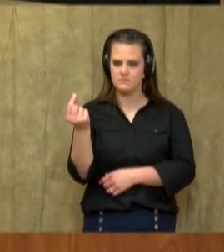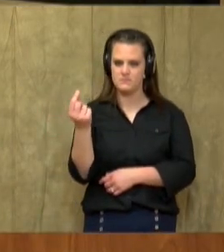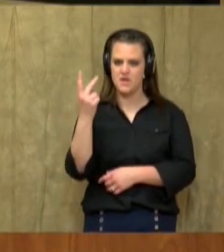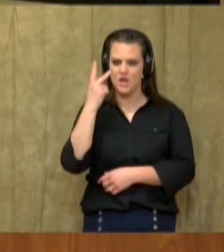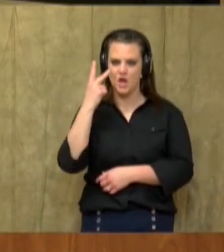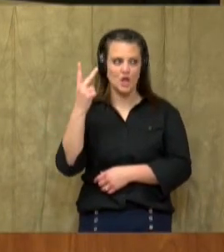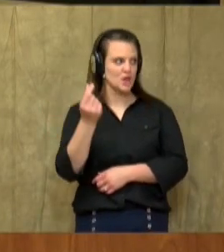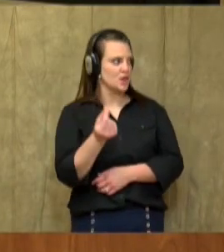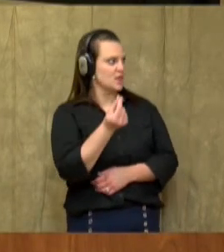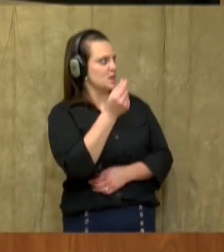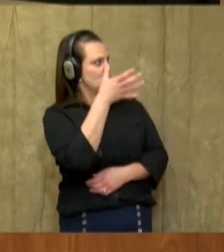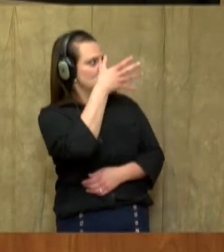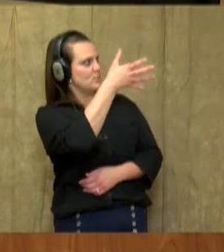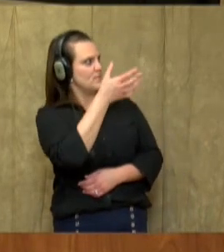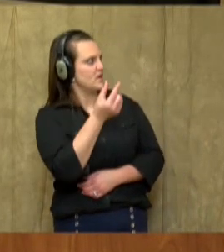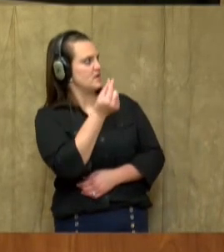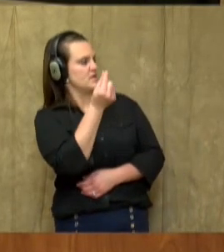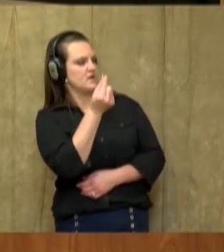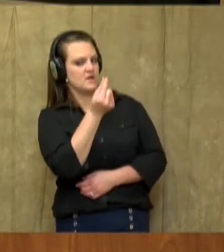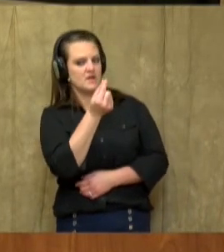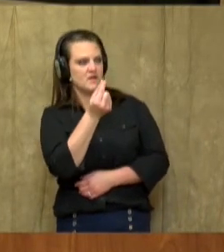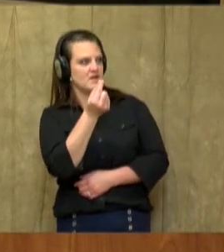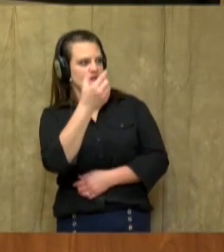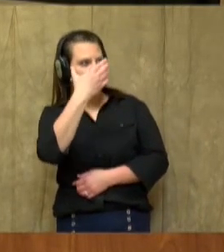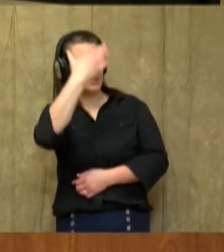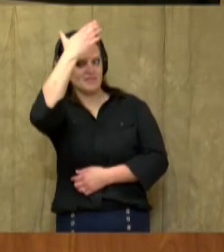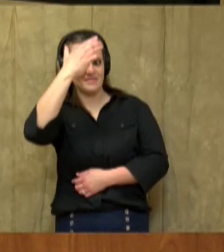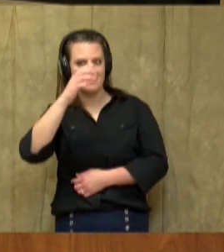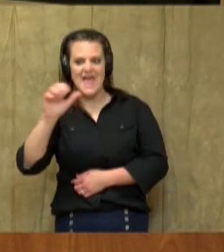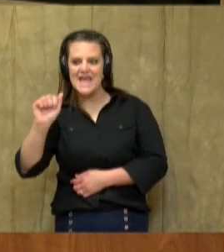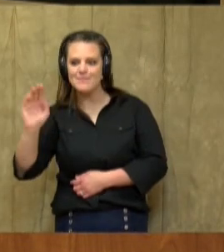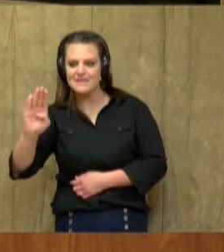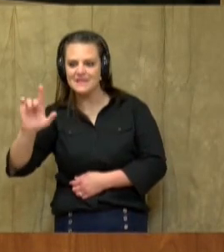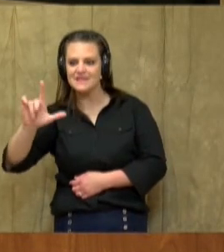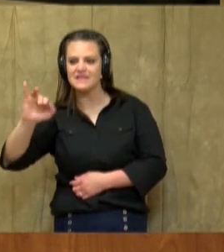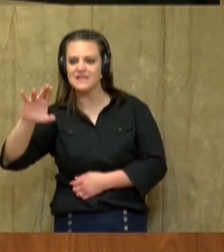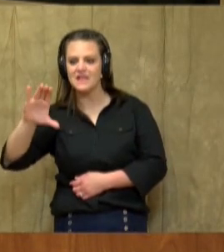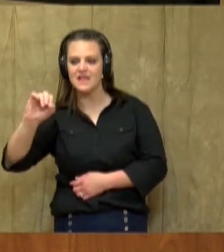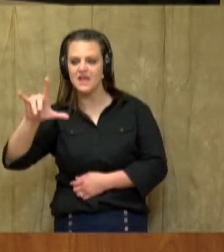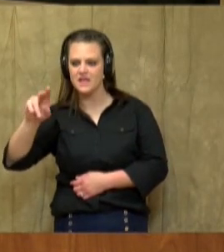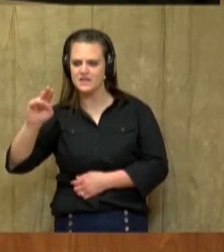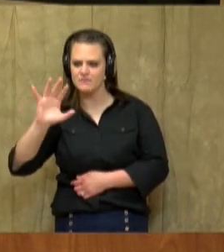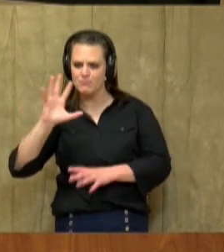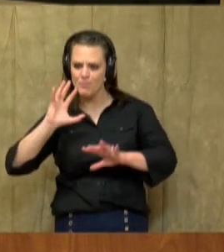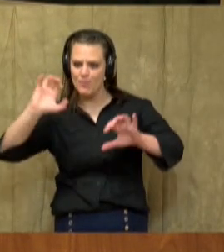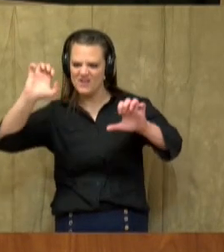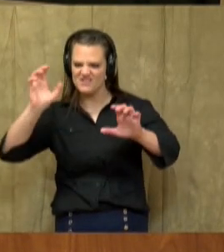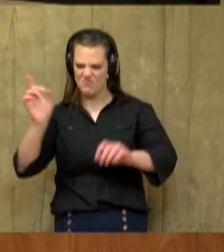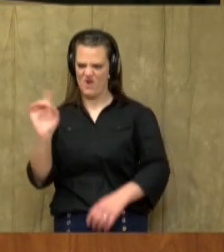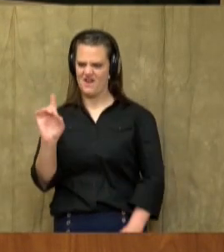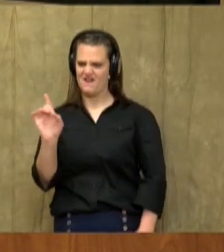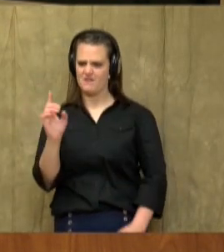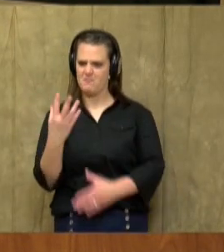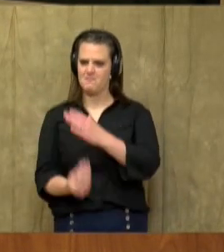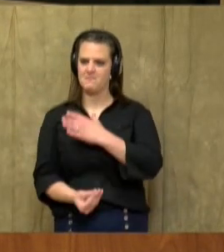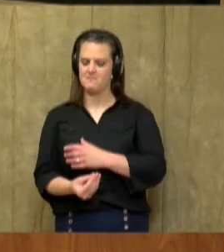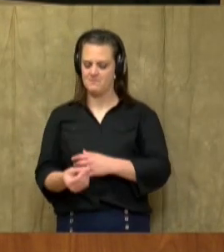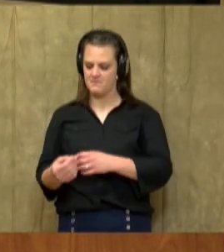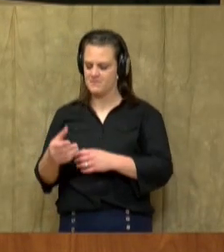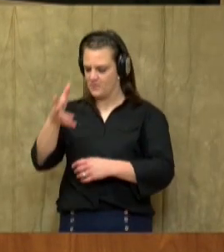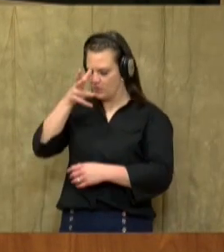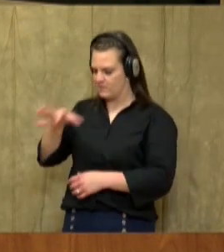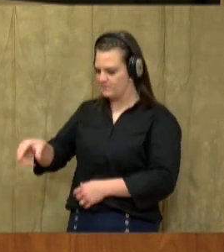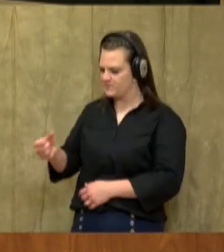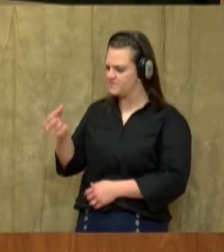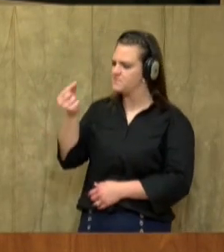Look at this one, Grandpa, said Caitlin. Lincoln's not even on it. That's a mistake, right? Grandpa held the penny